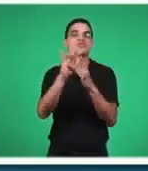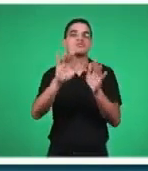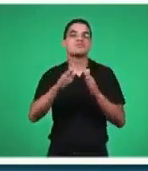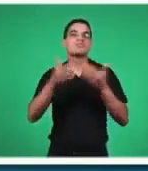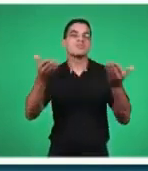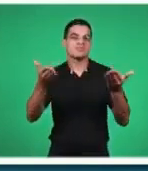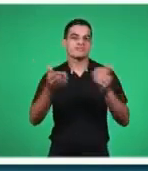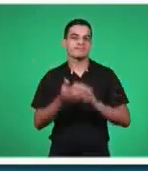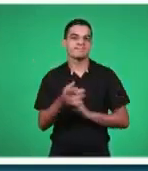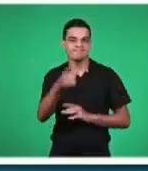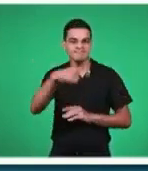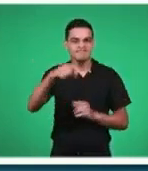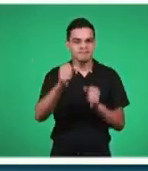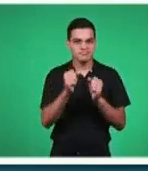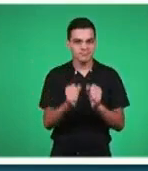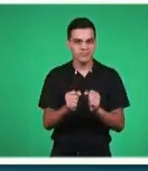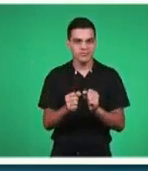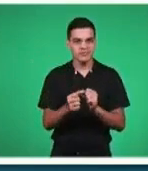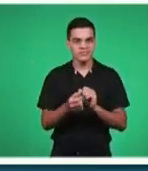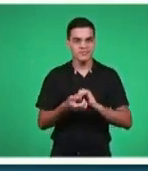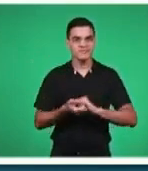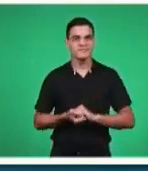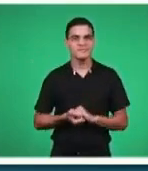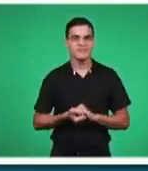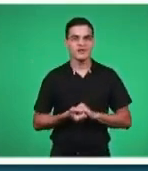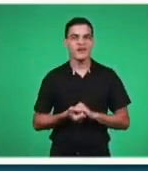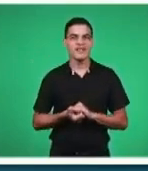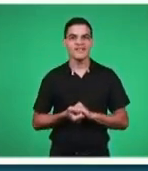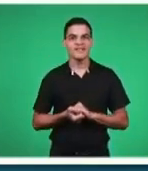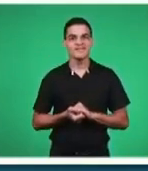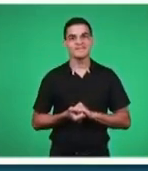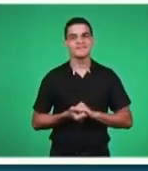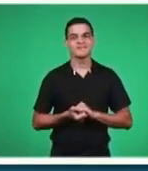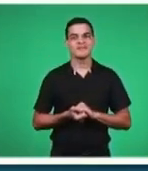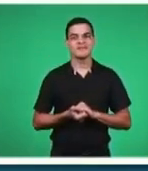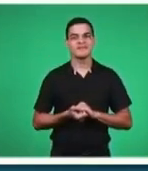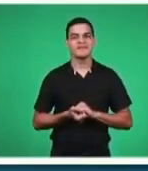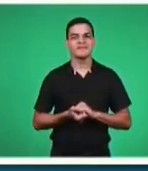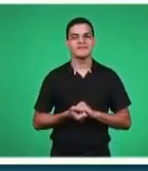So what did the Lord say? What was his recommendation?